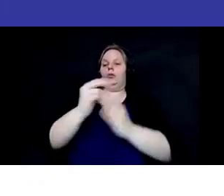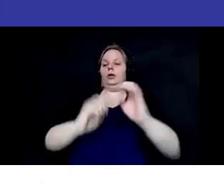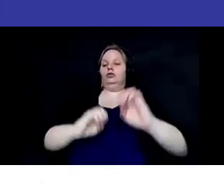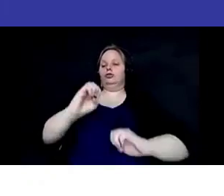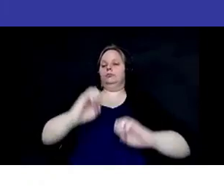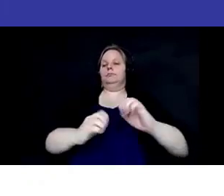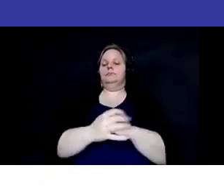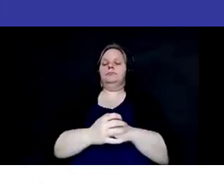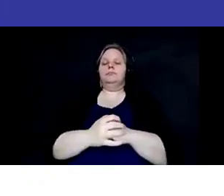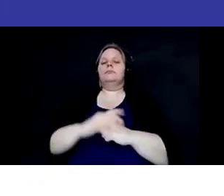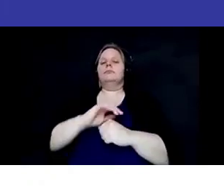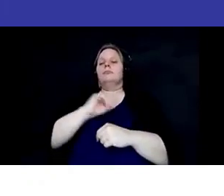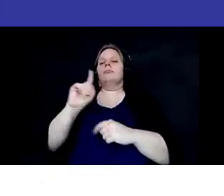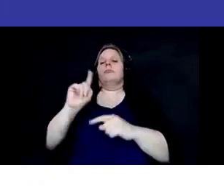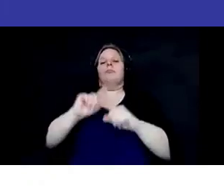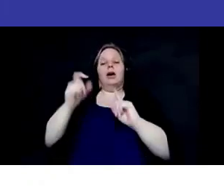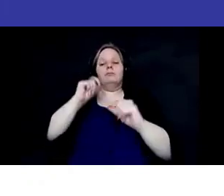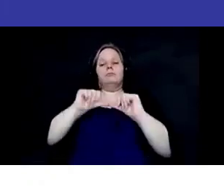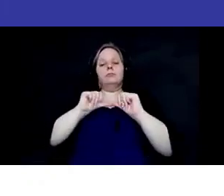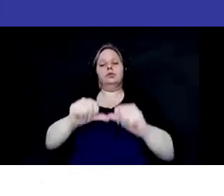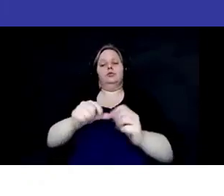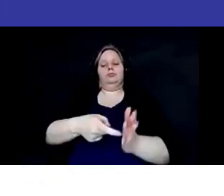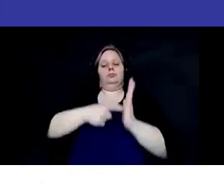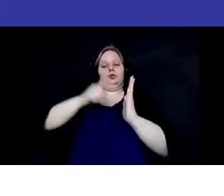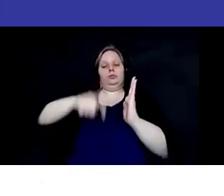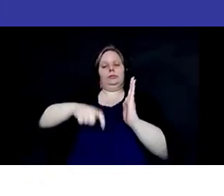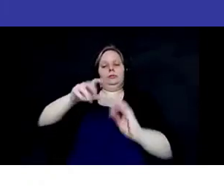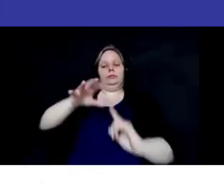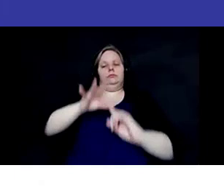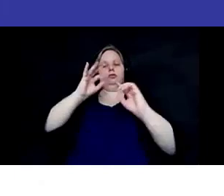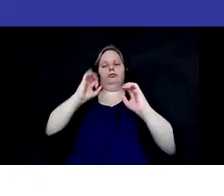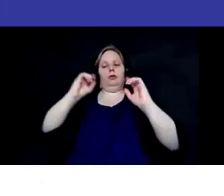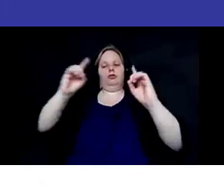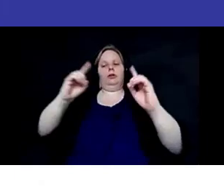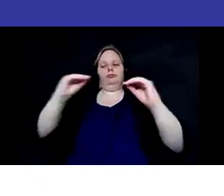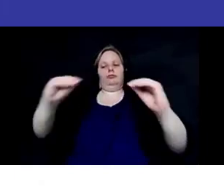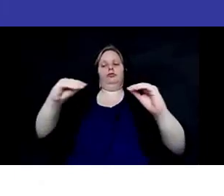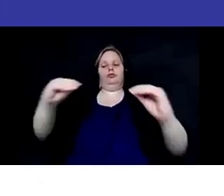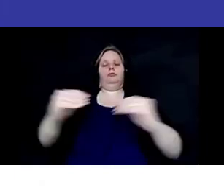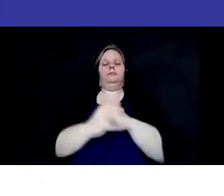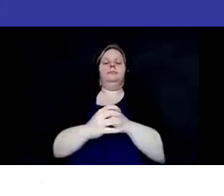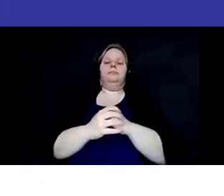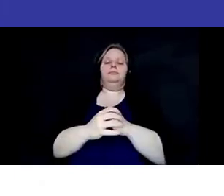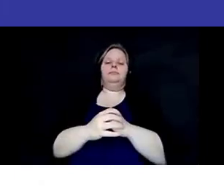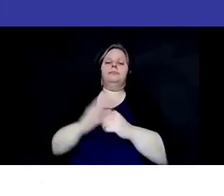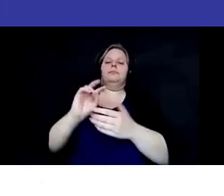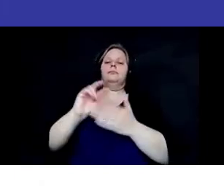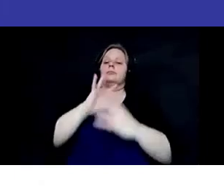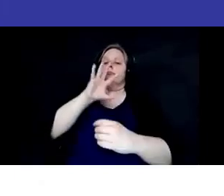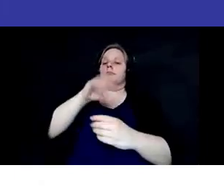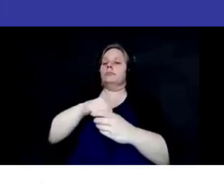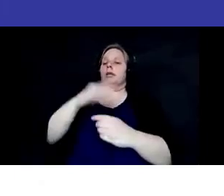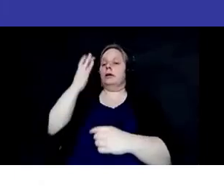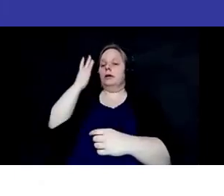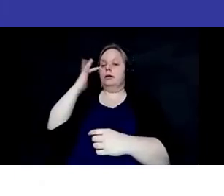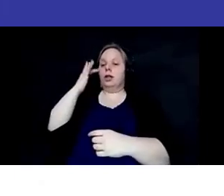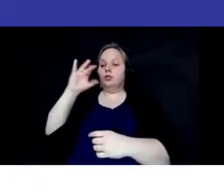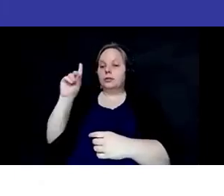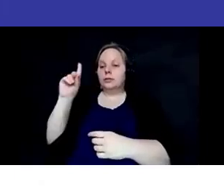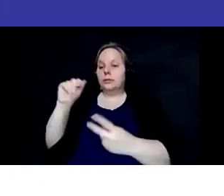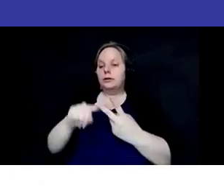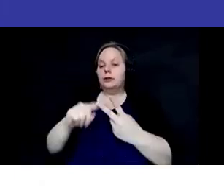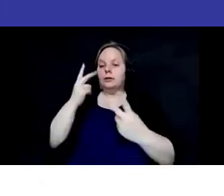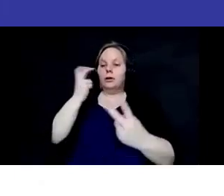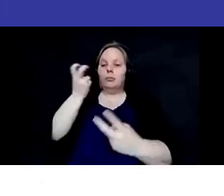only must continue to need specially designed instruction. These include intellectual disability, blind and